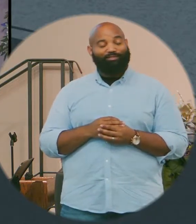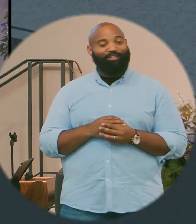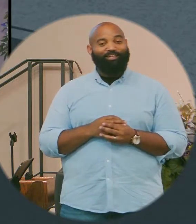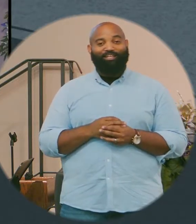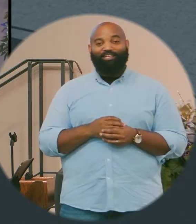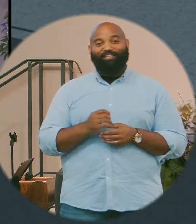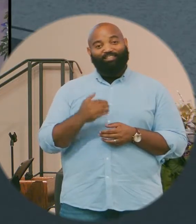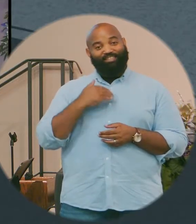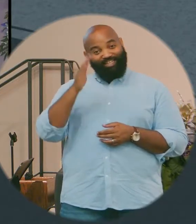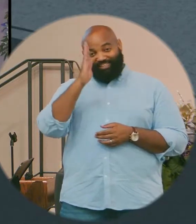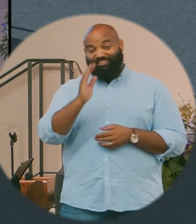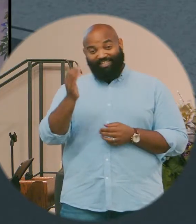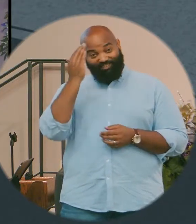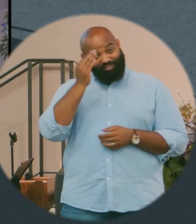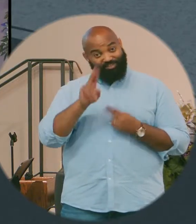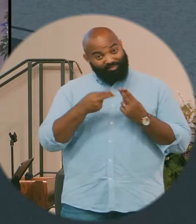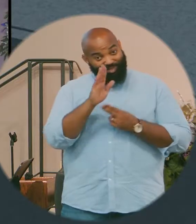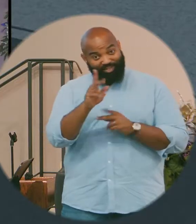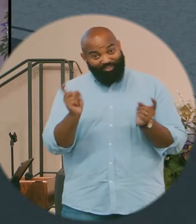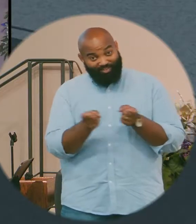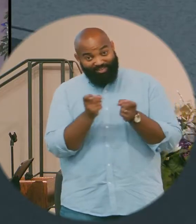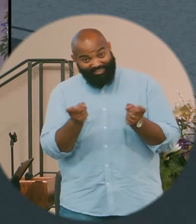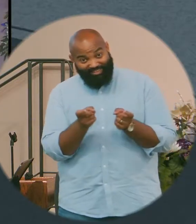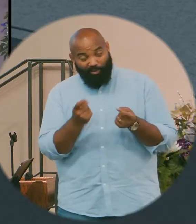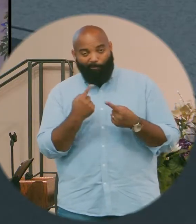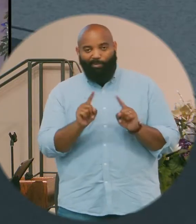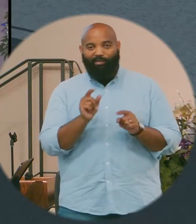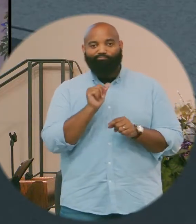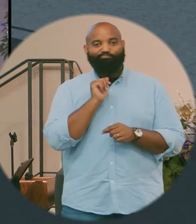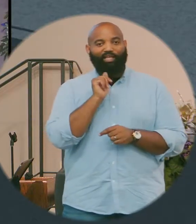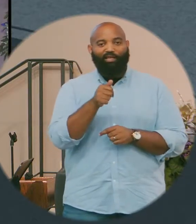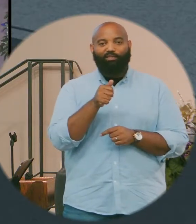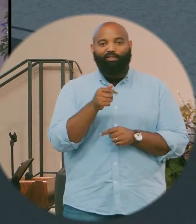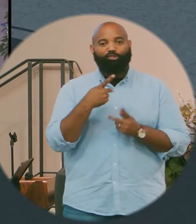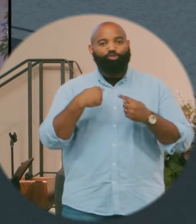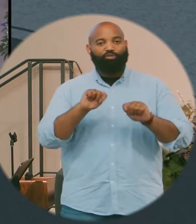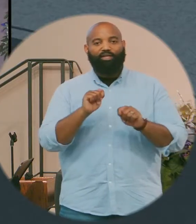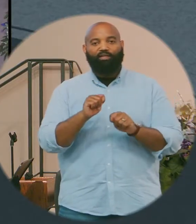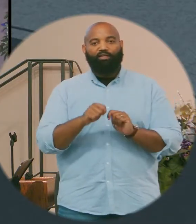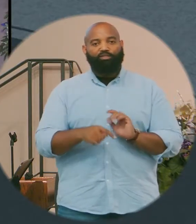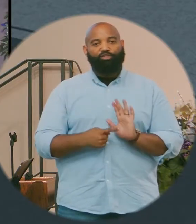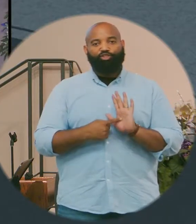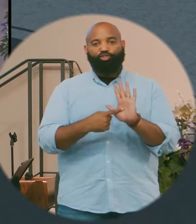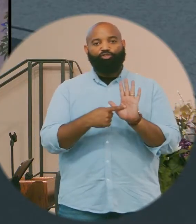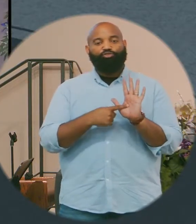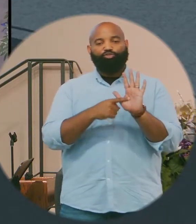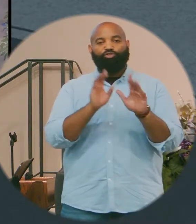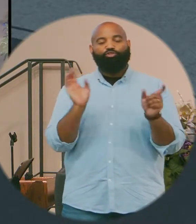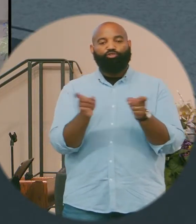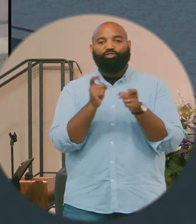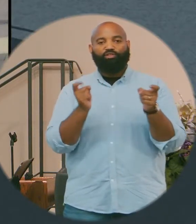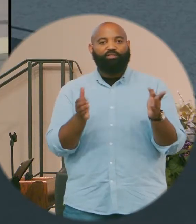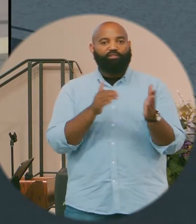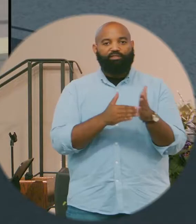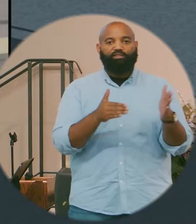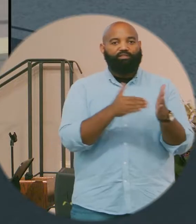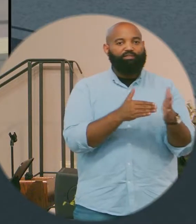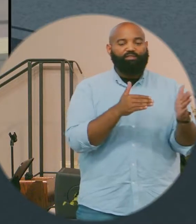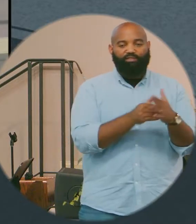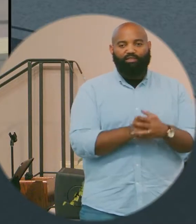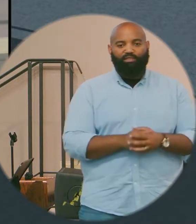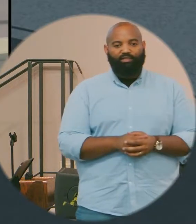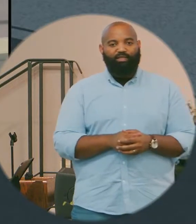he gets you to the other side of that, then I can't understand why we have to beg people to serve. I